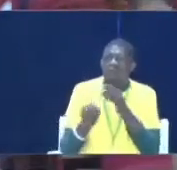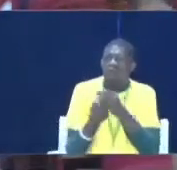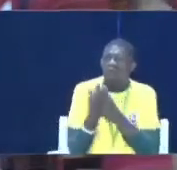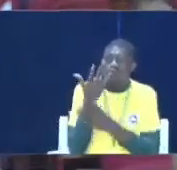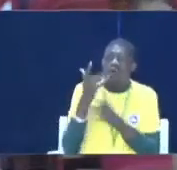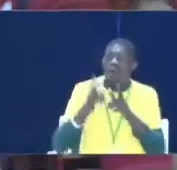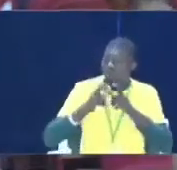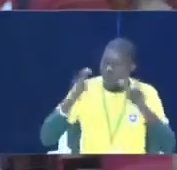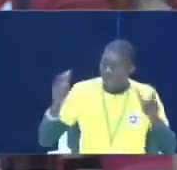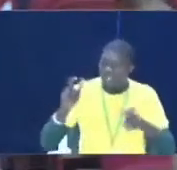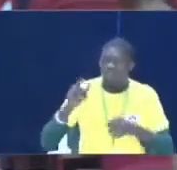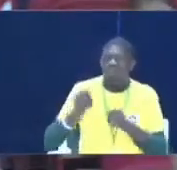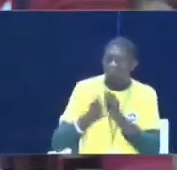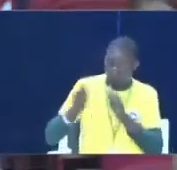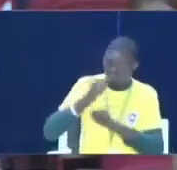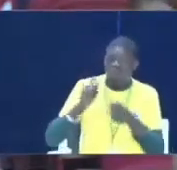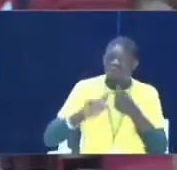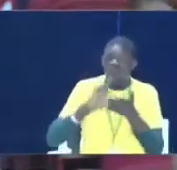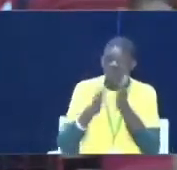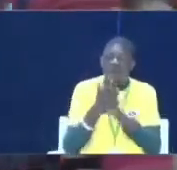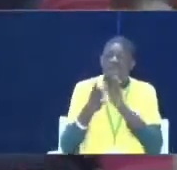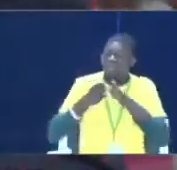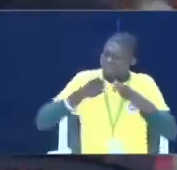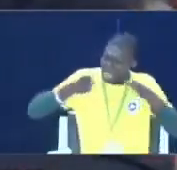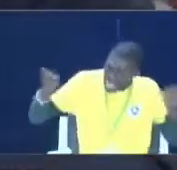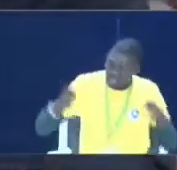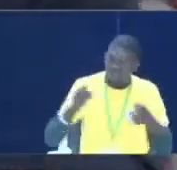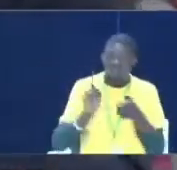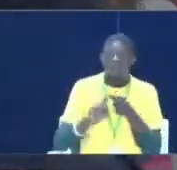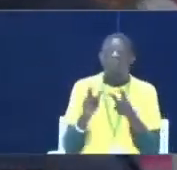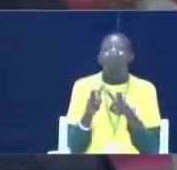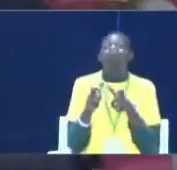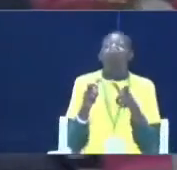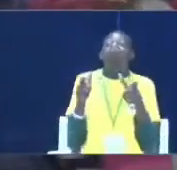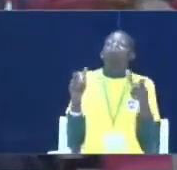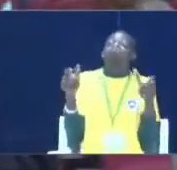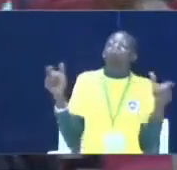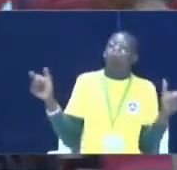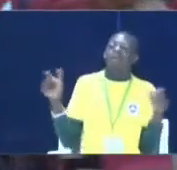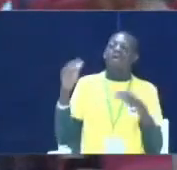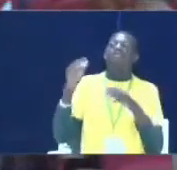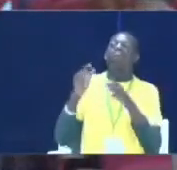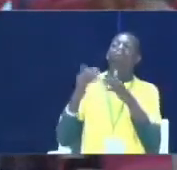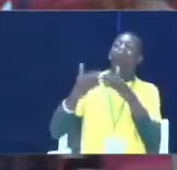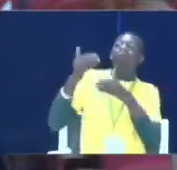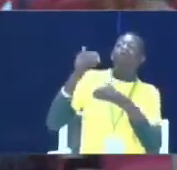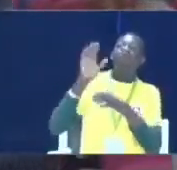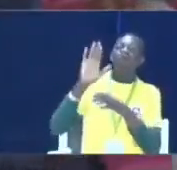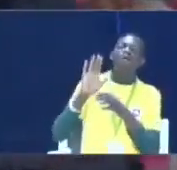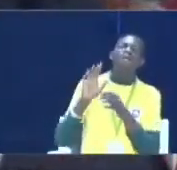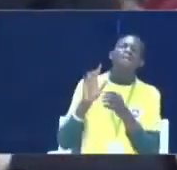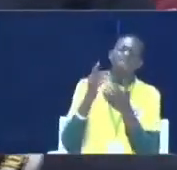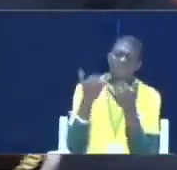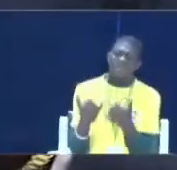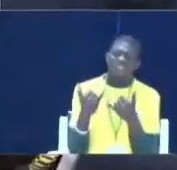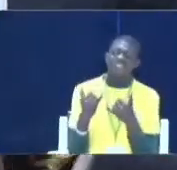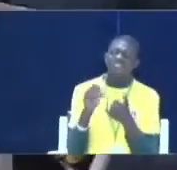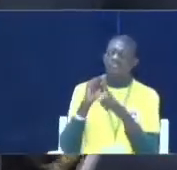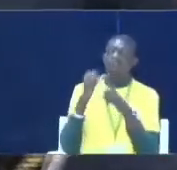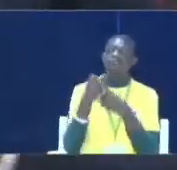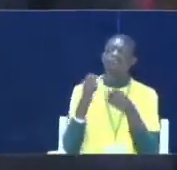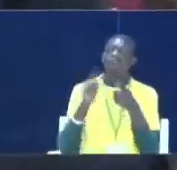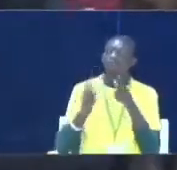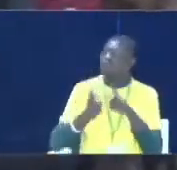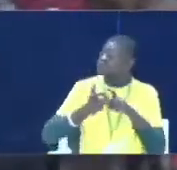larger, to make bigger, and to expand beyond your present situation. To grow